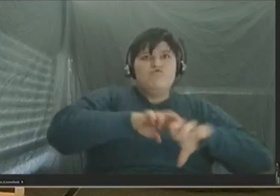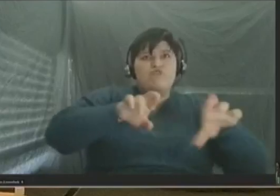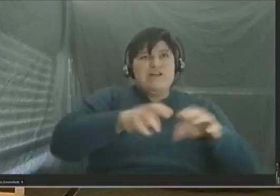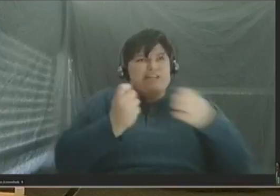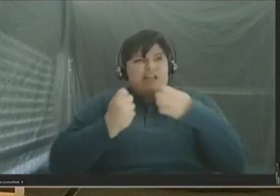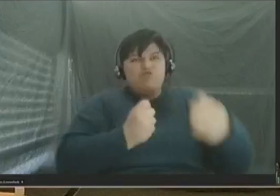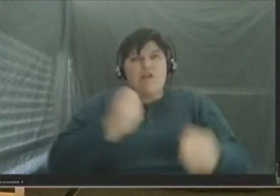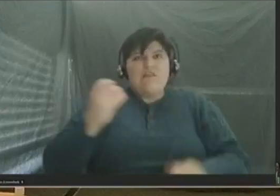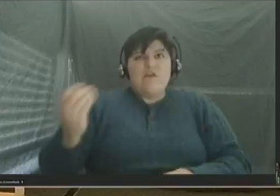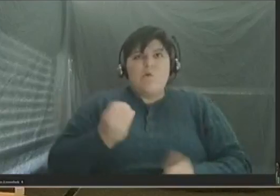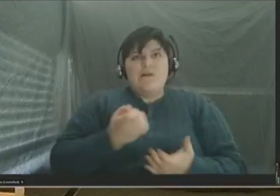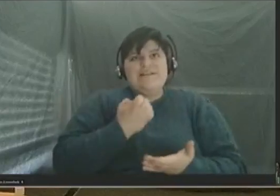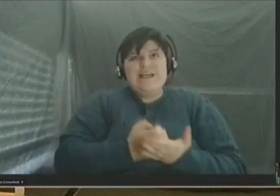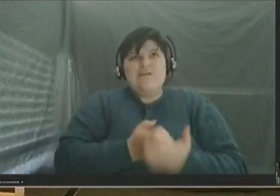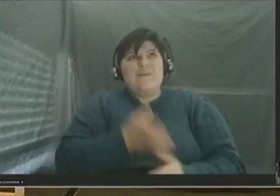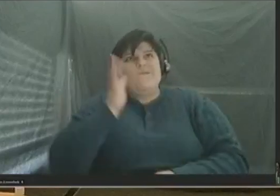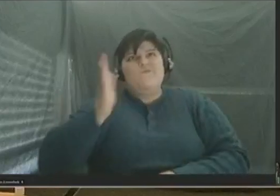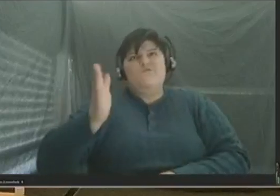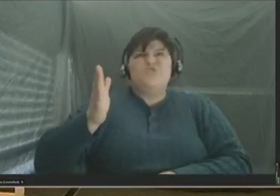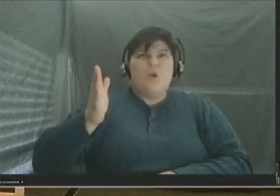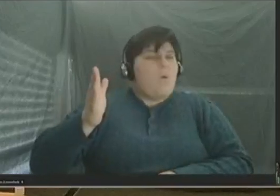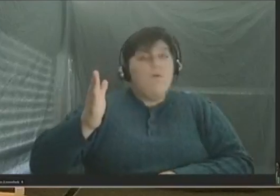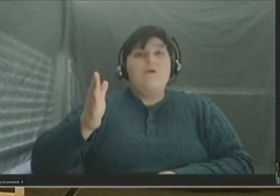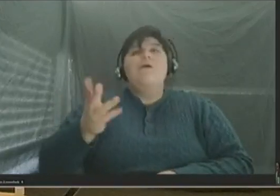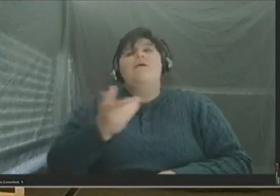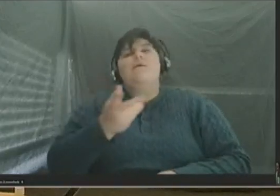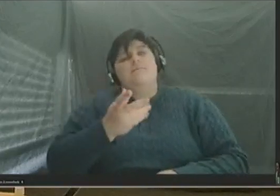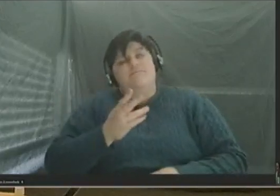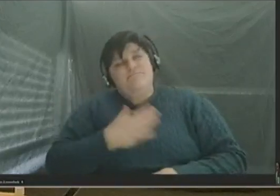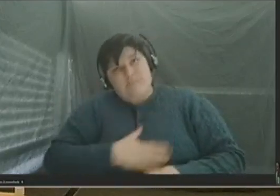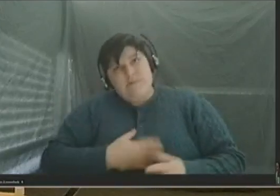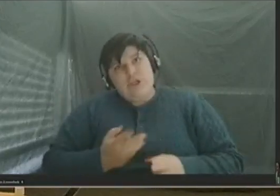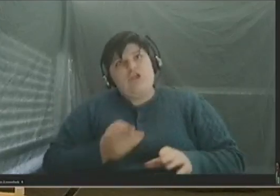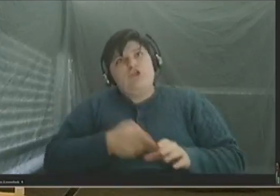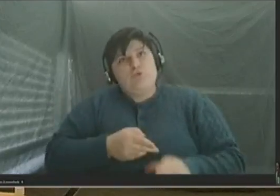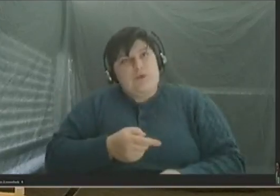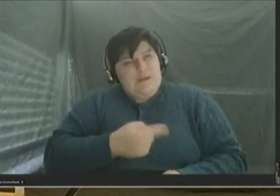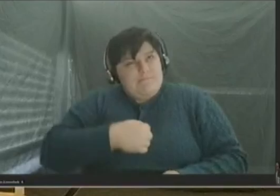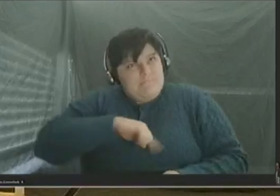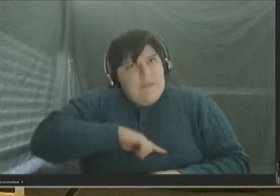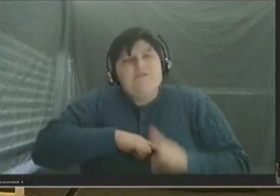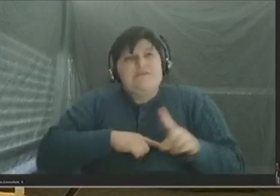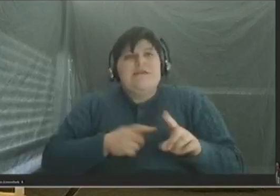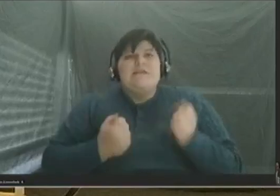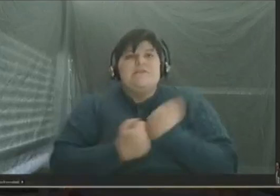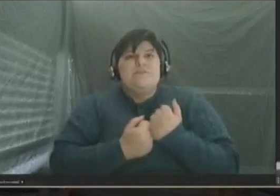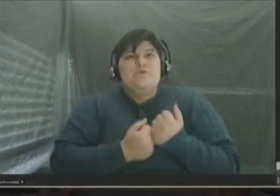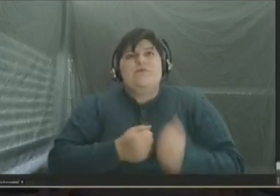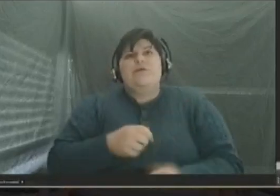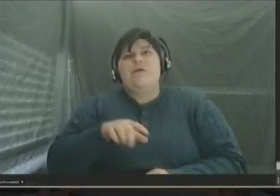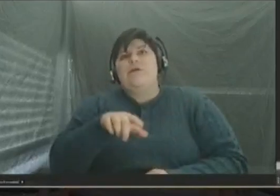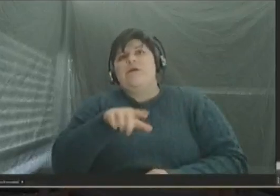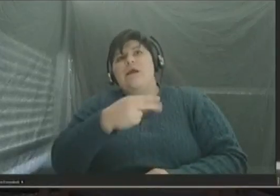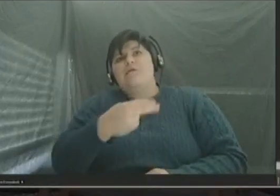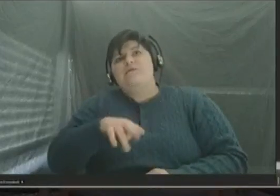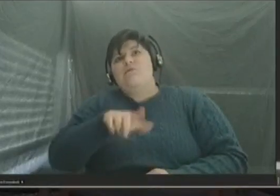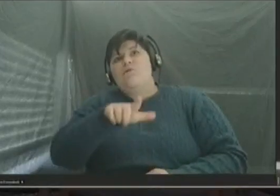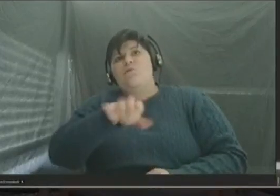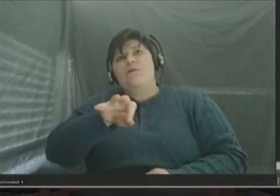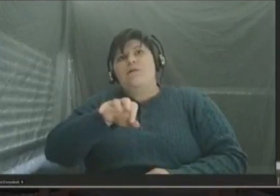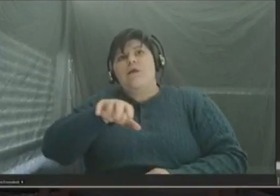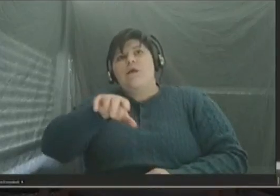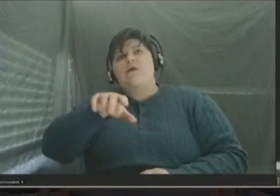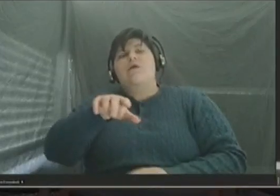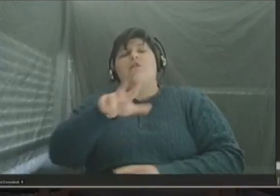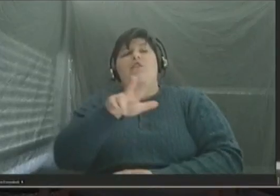Oregon's economic future. Please join me in supporting House Bill 3920. Thank you.